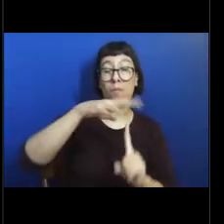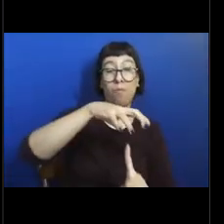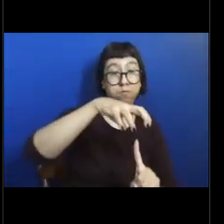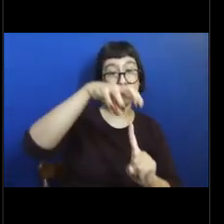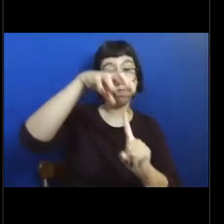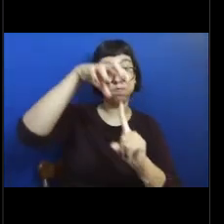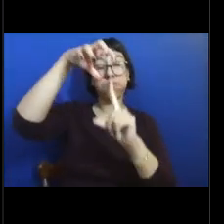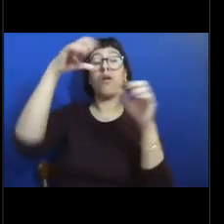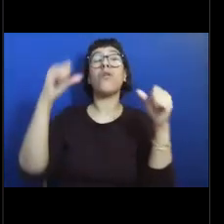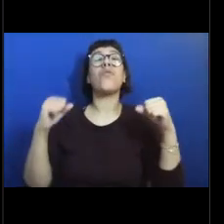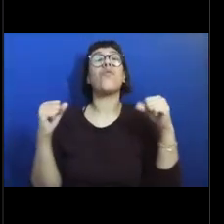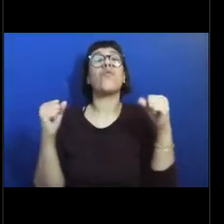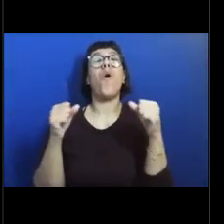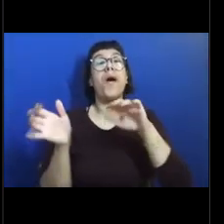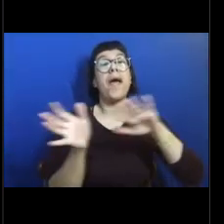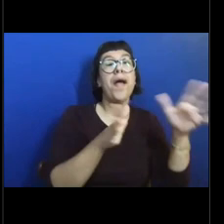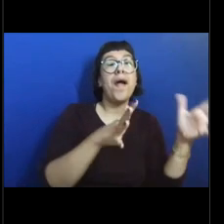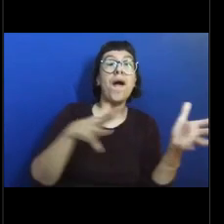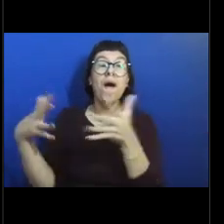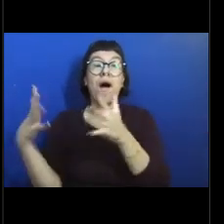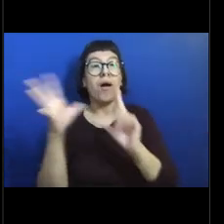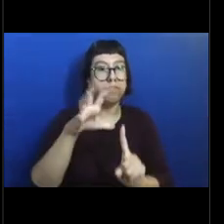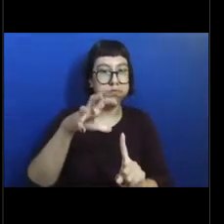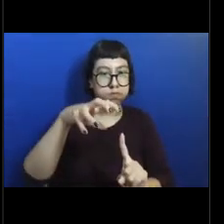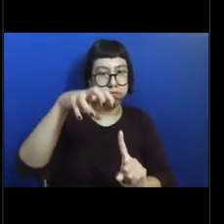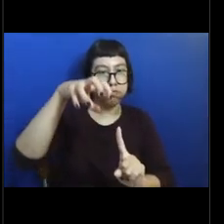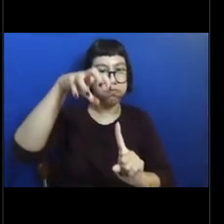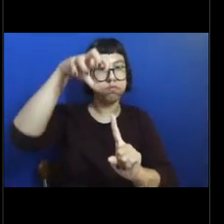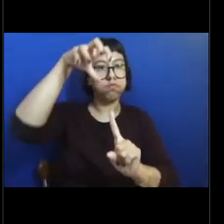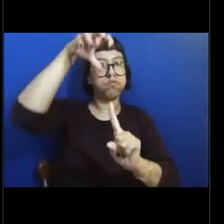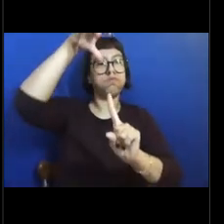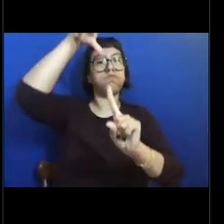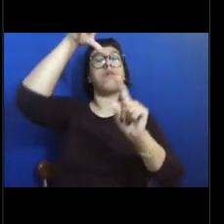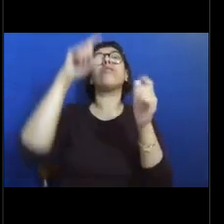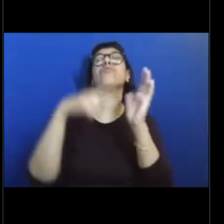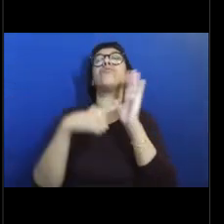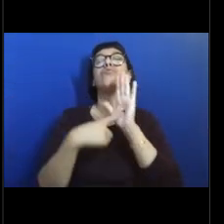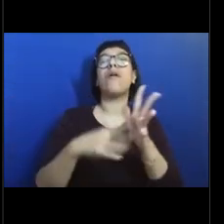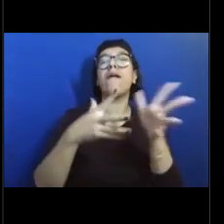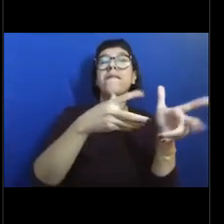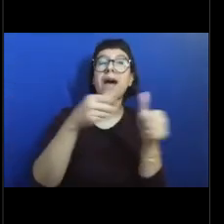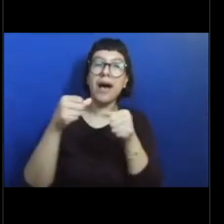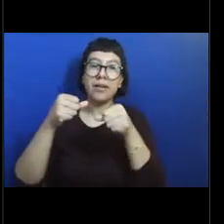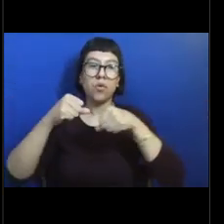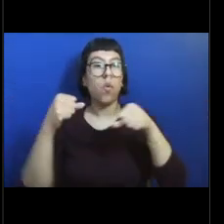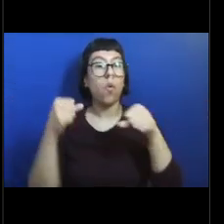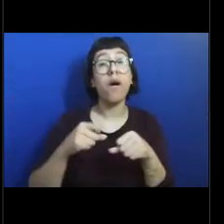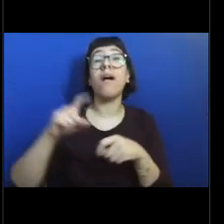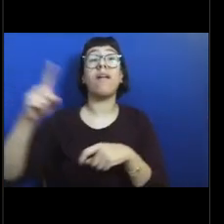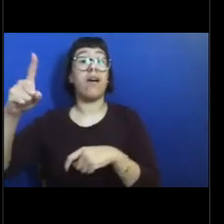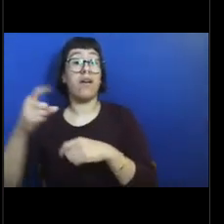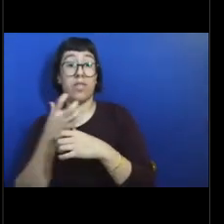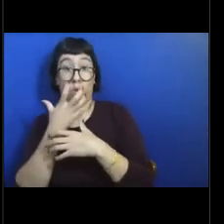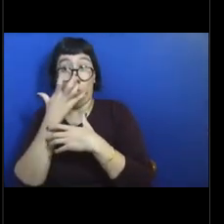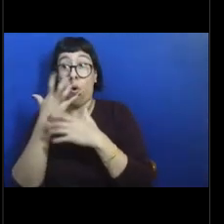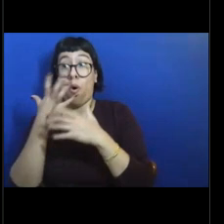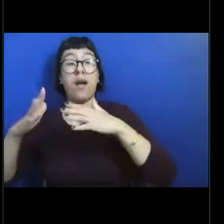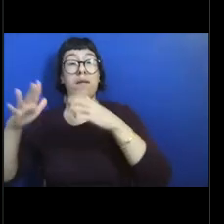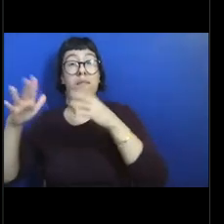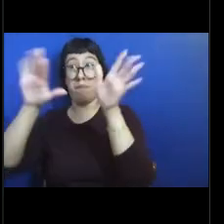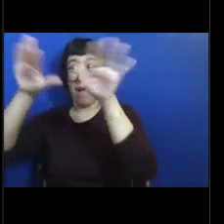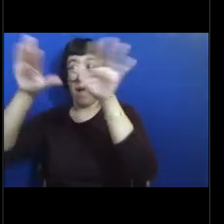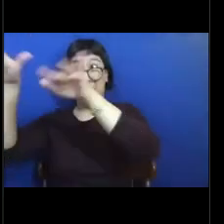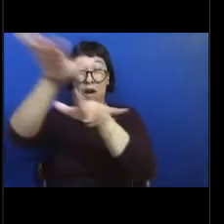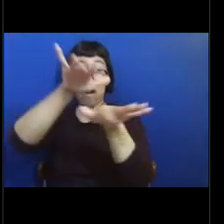air and tell us how strong and fast the cold air is moving. And other weather balloons will go up in the warm air, and that'll tell us how warm is